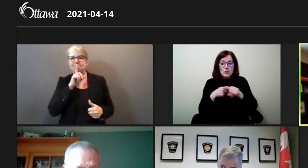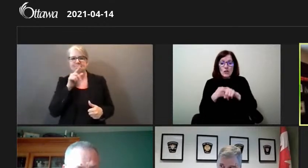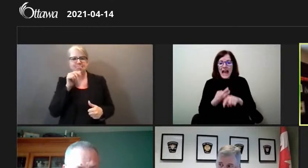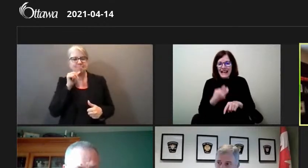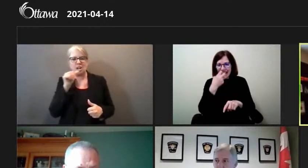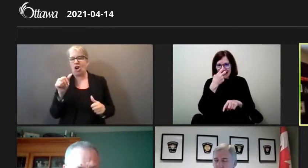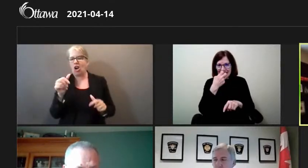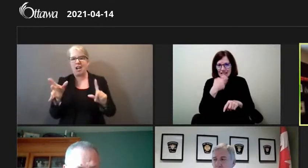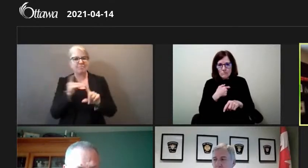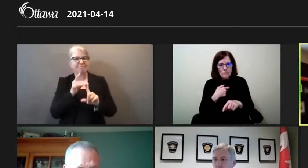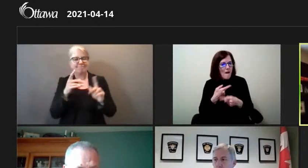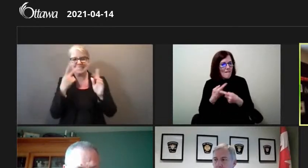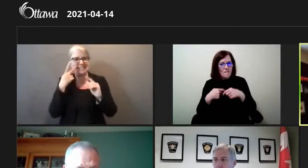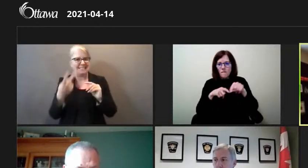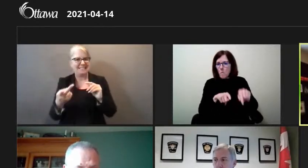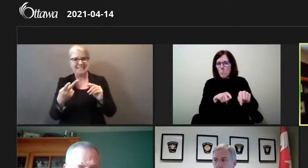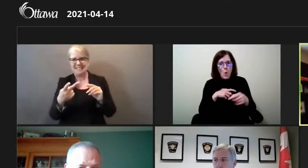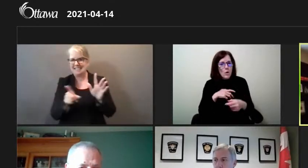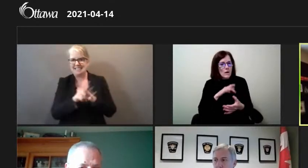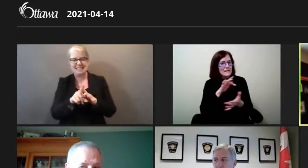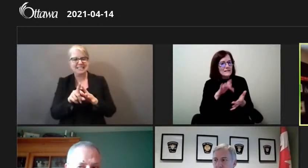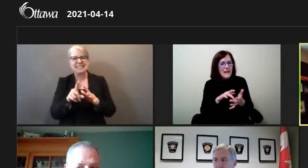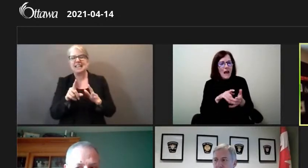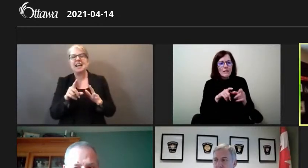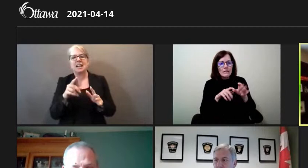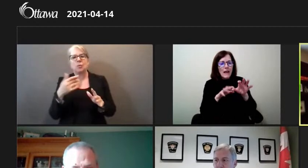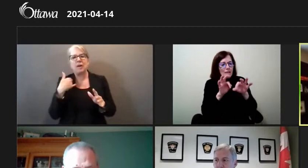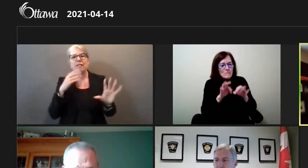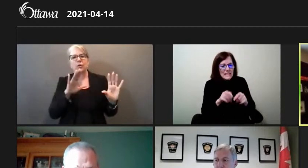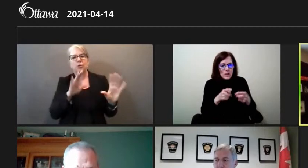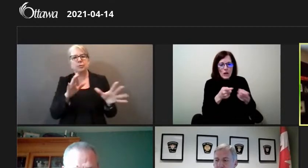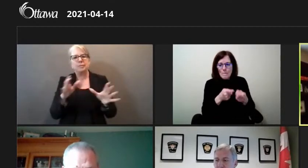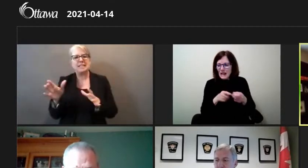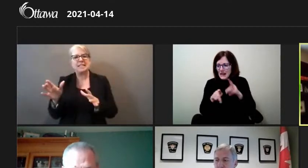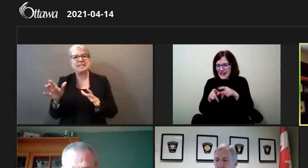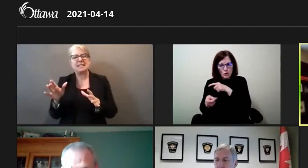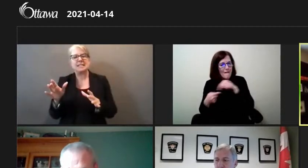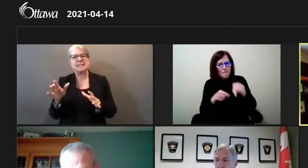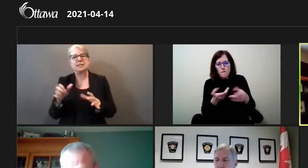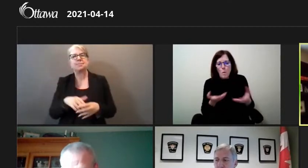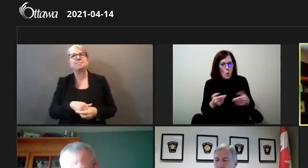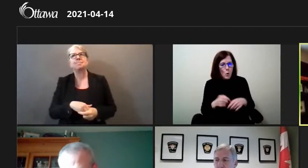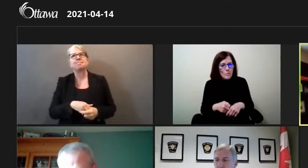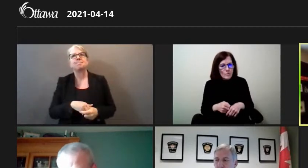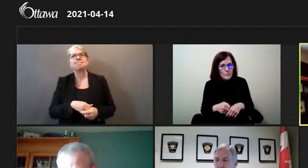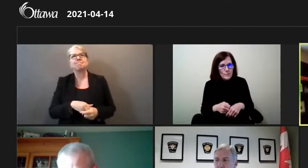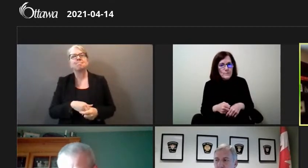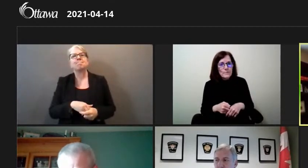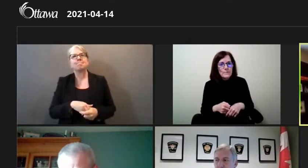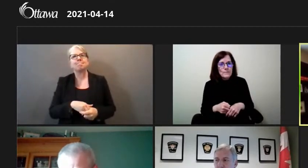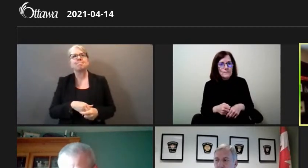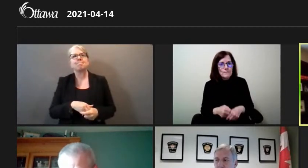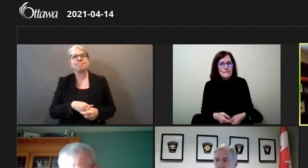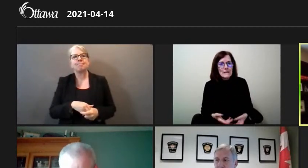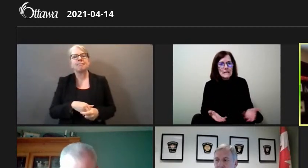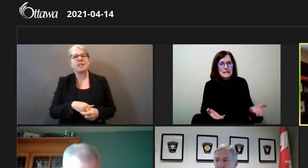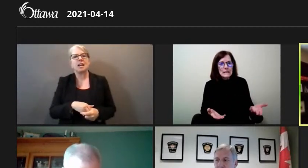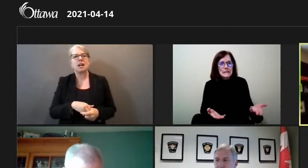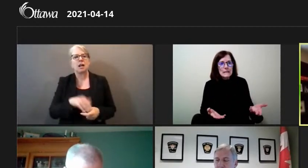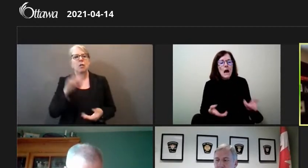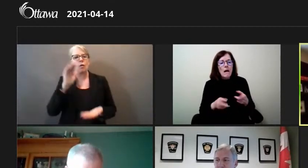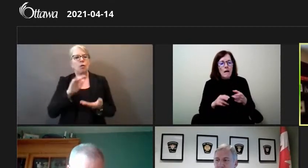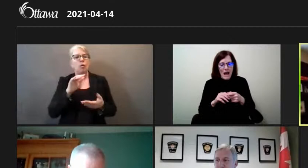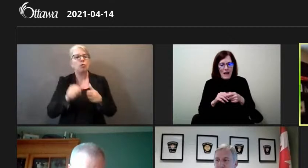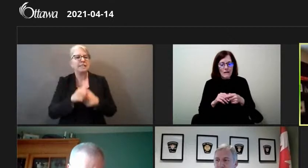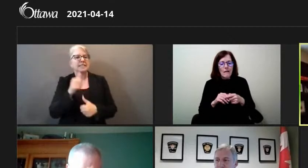so we have you know, groups that have had, you know, lower risks of COVID,